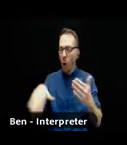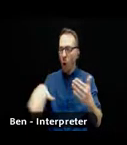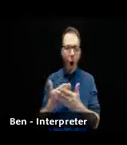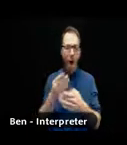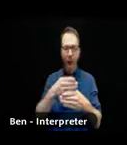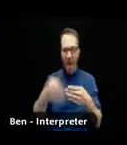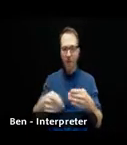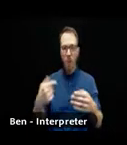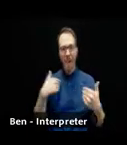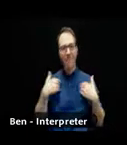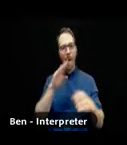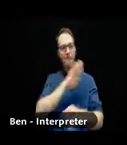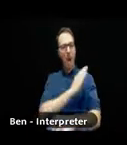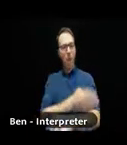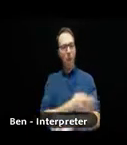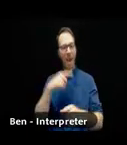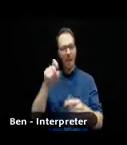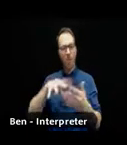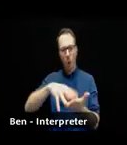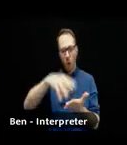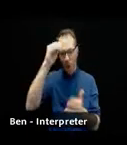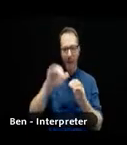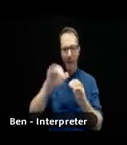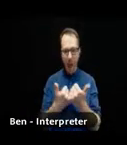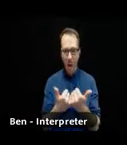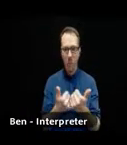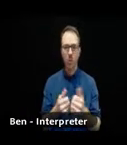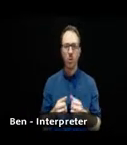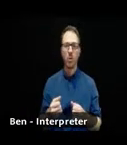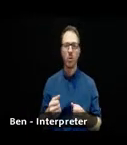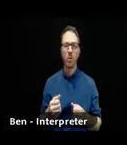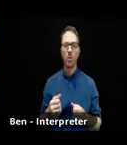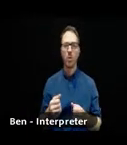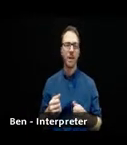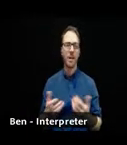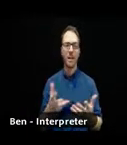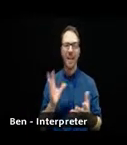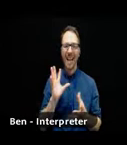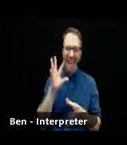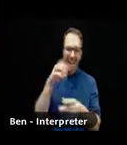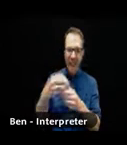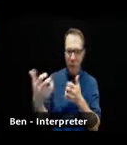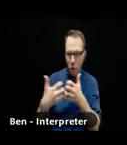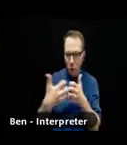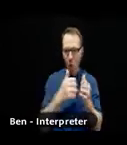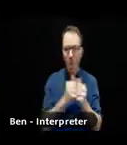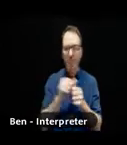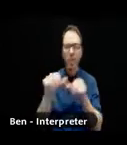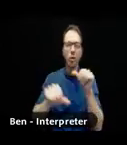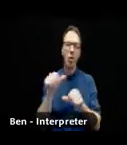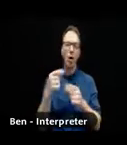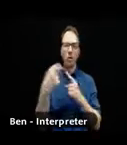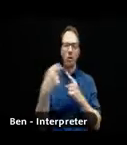power. And so we have to learn how to engage with each other across that.